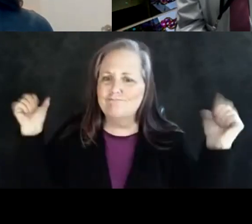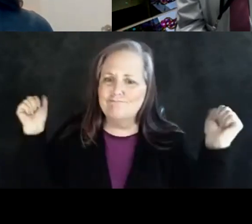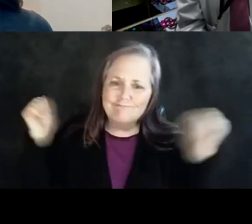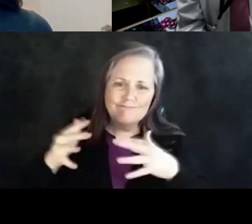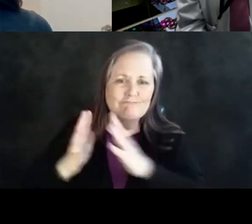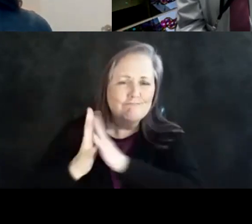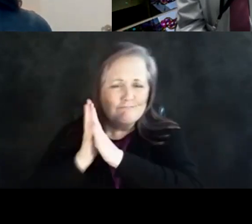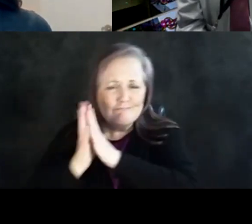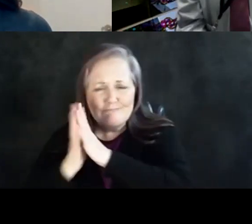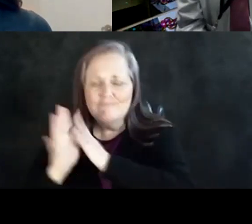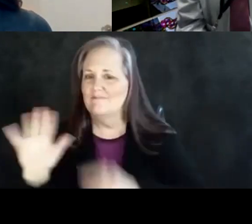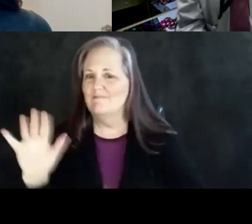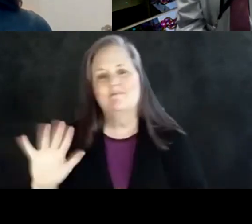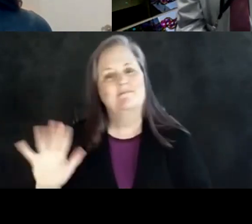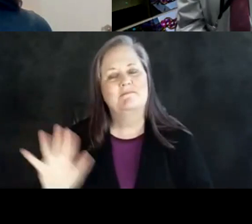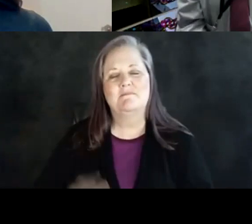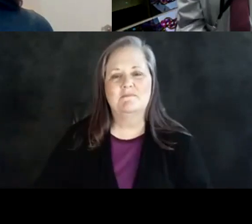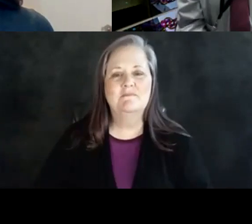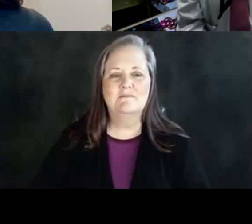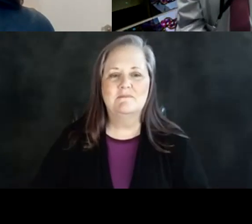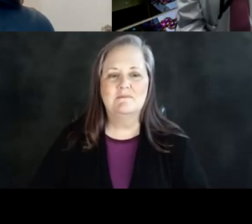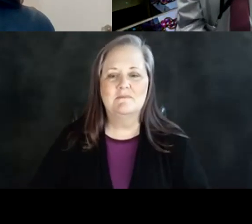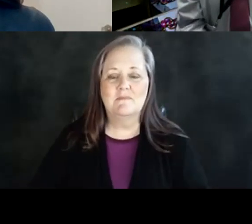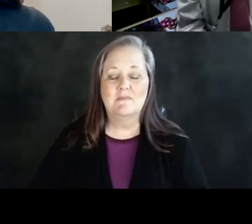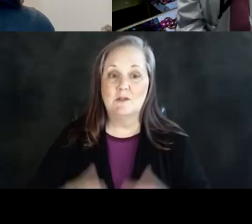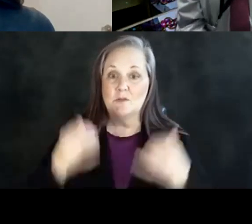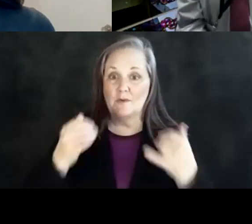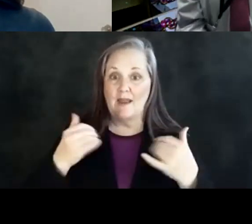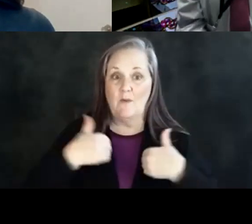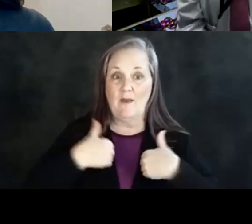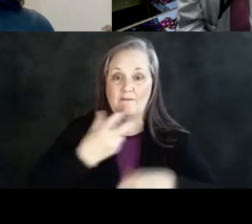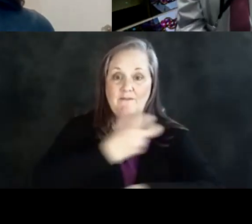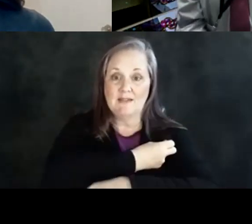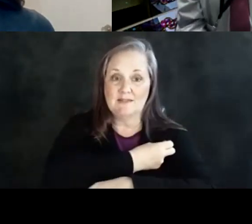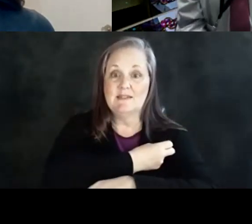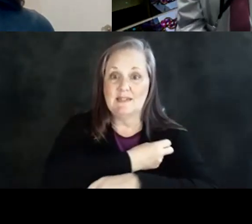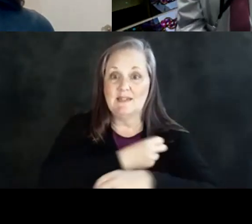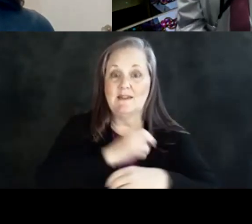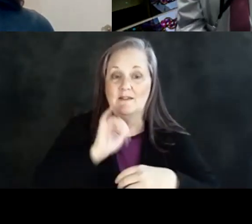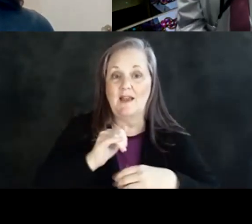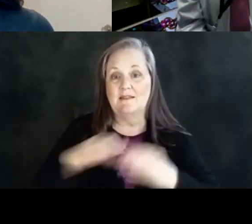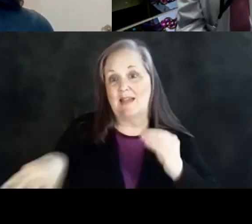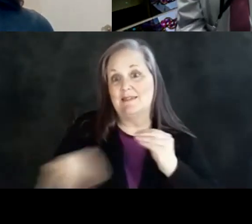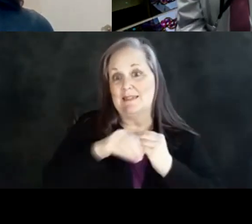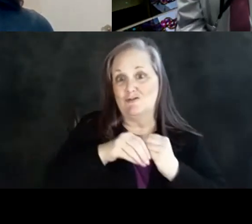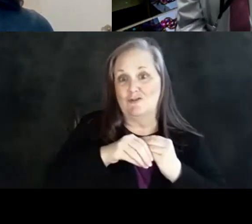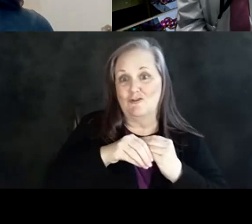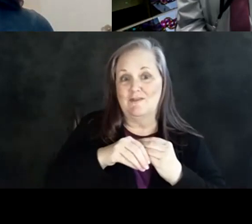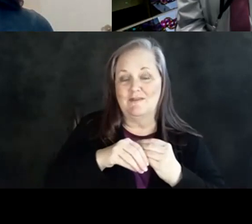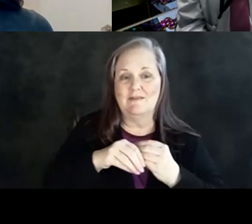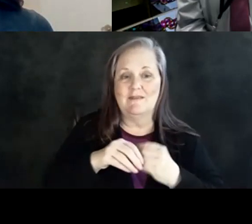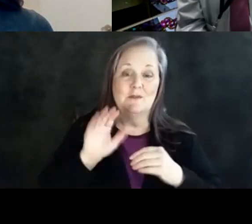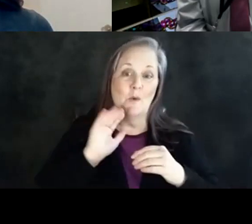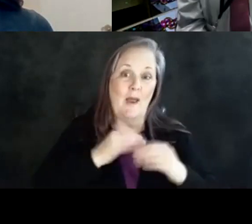of preventing disease. And of course, now that we have the vaccine also, that's an additional one. And our